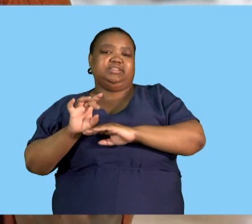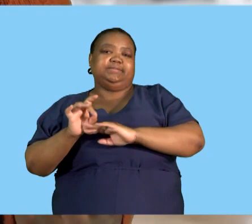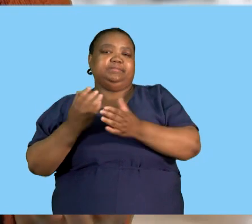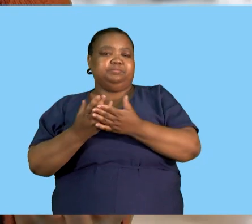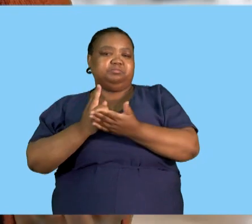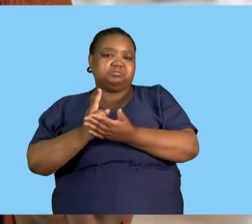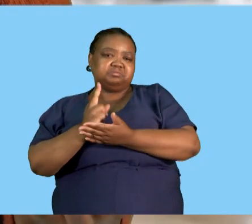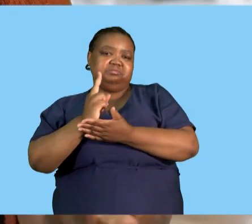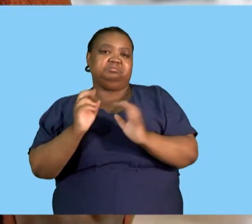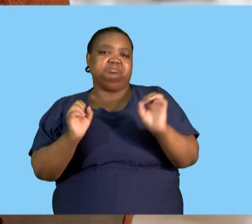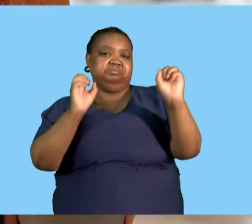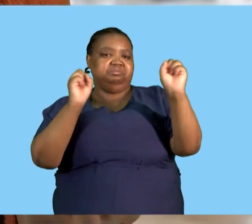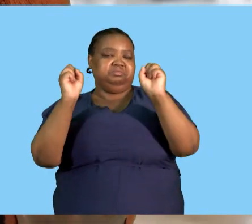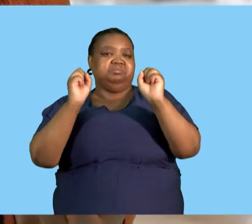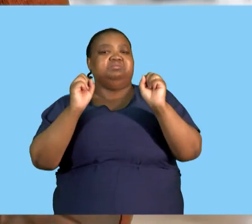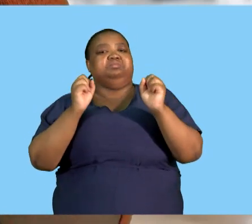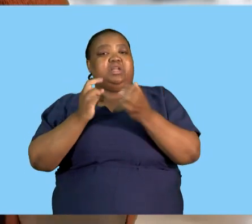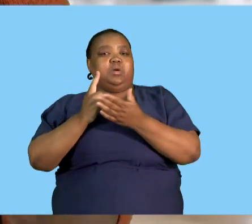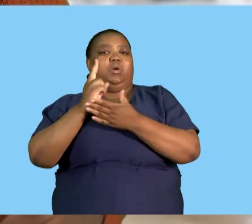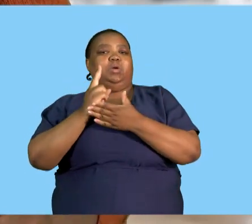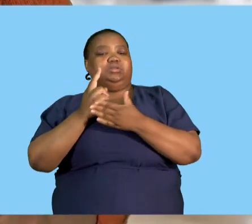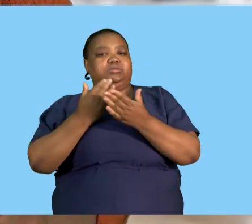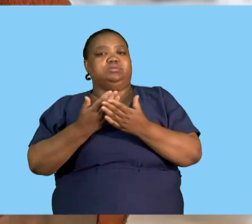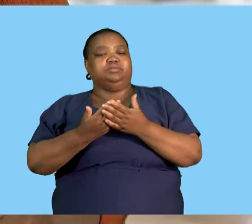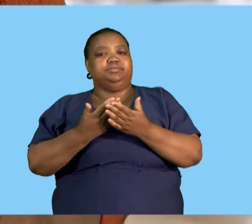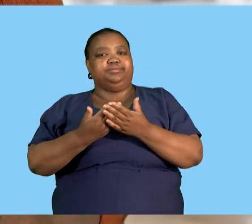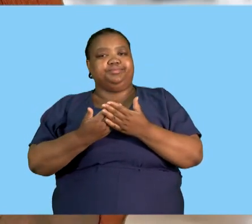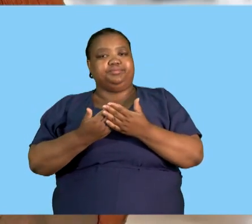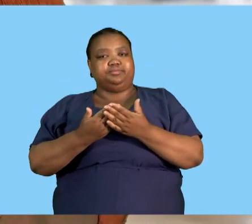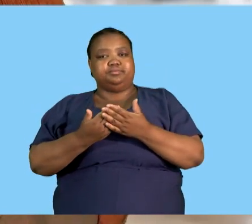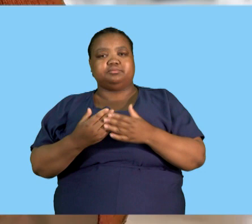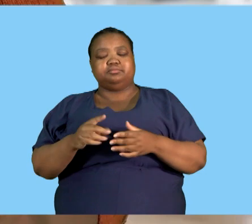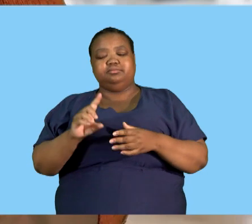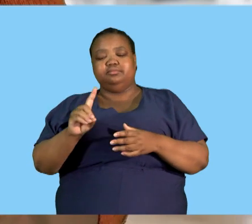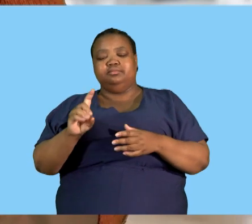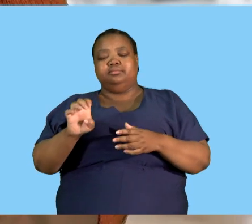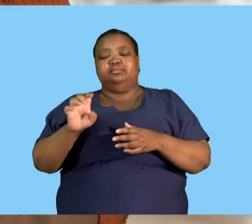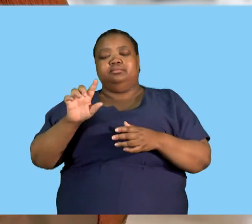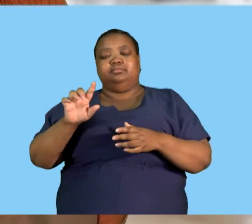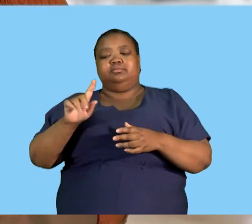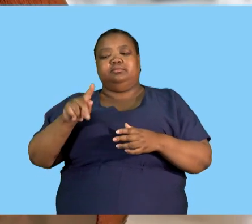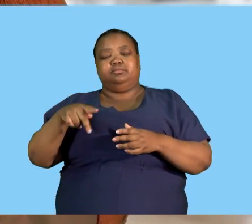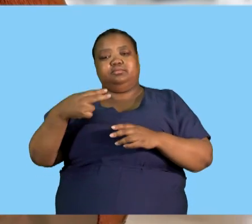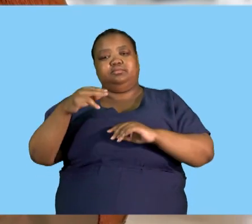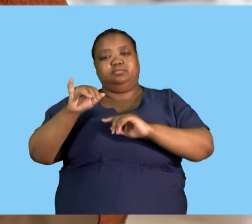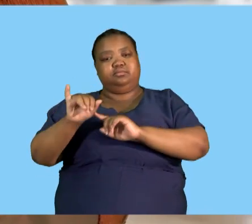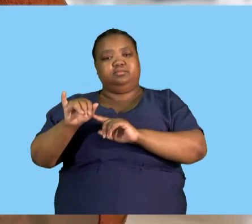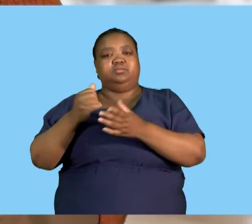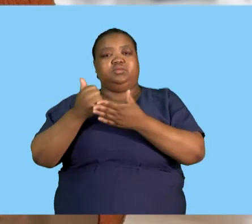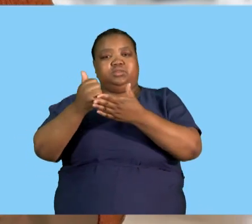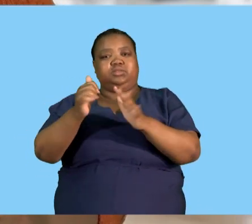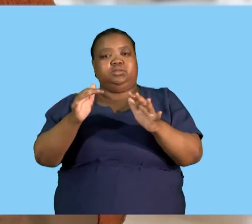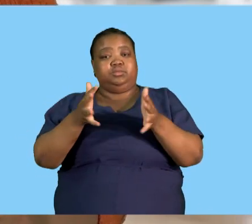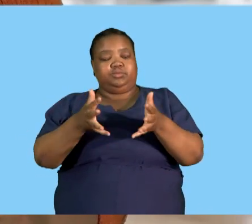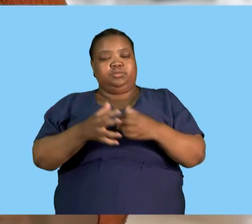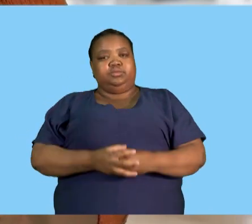us something honest or positive? So it's an advantage of Delphi technique. Right, now